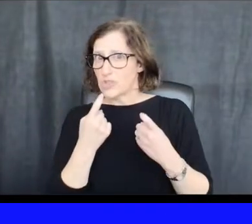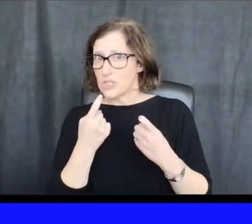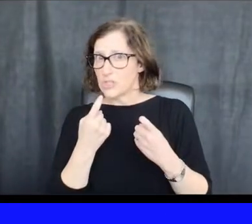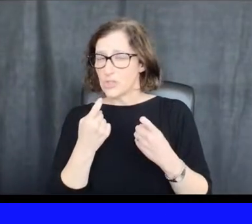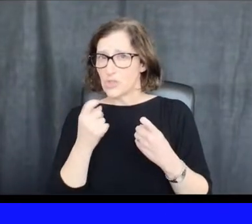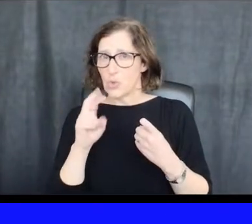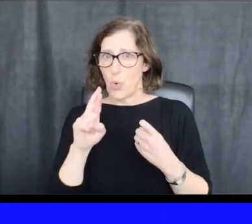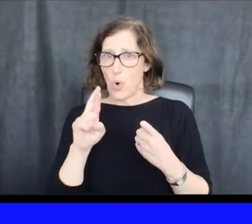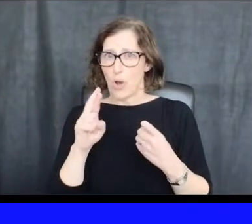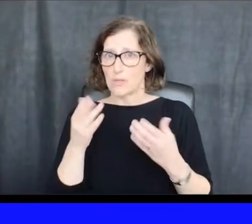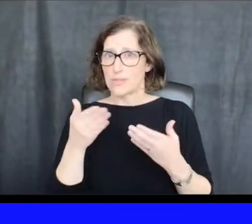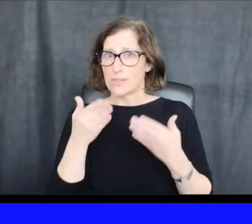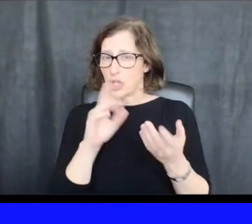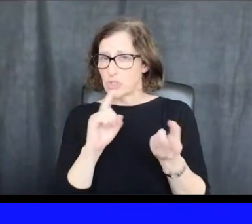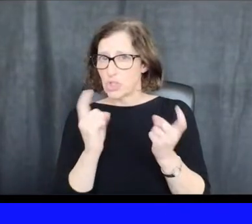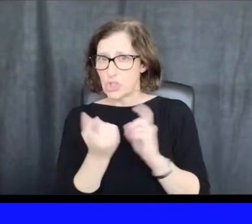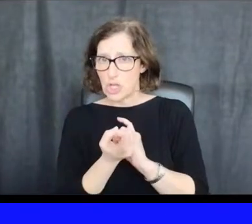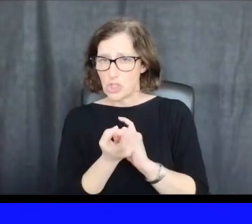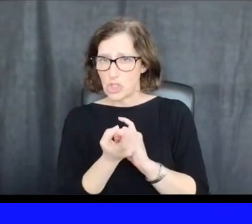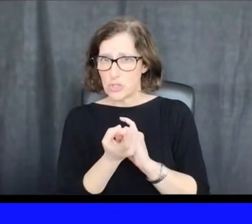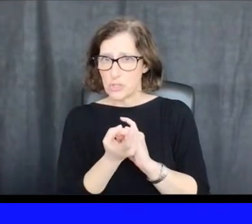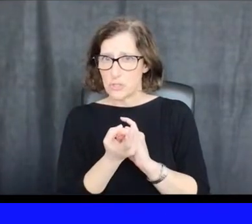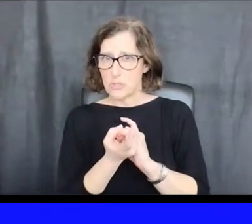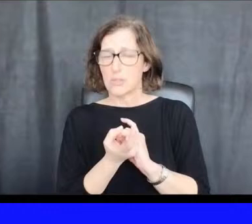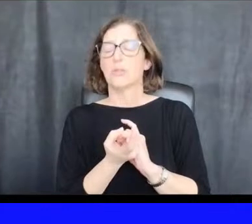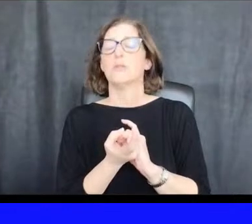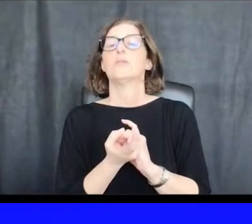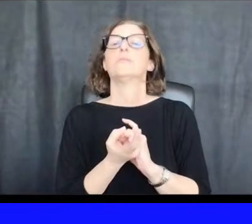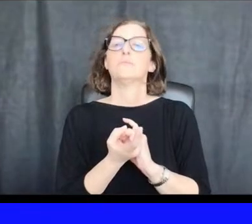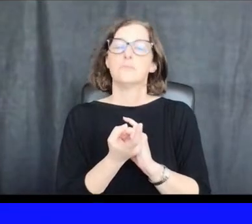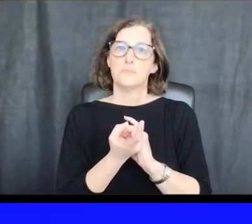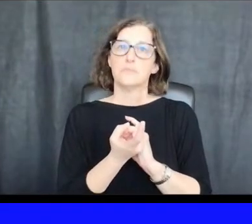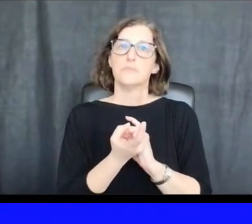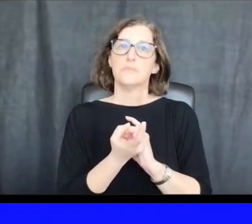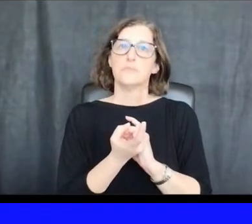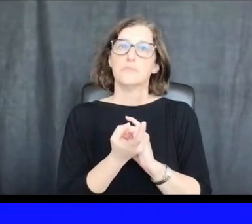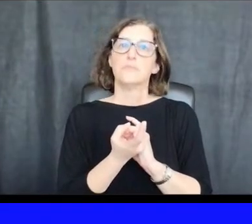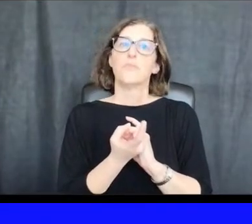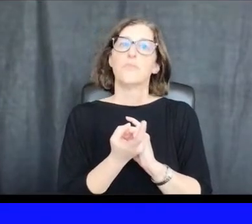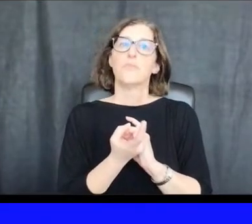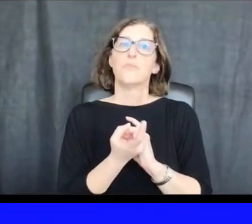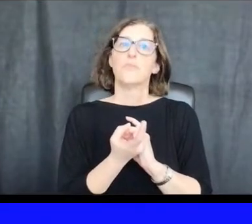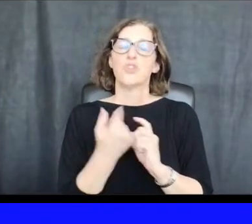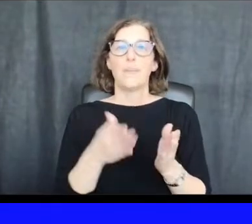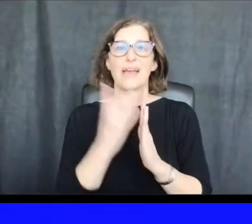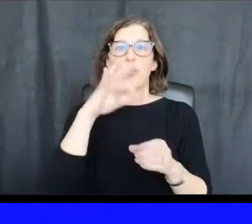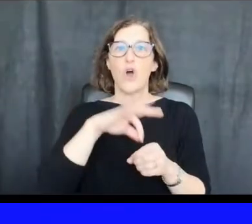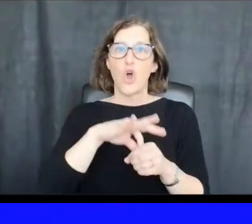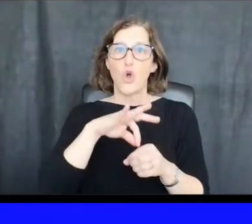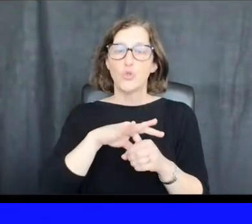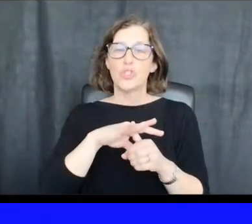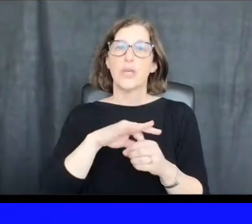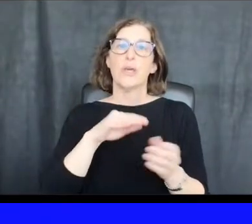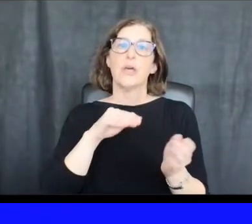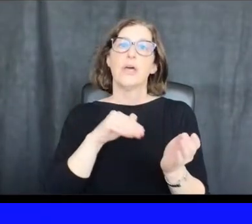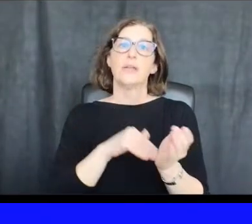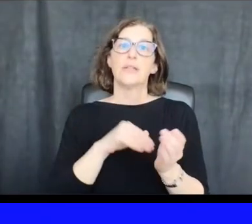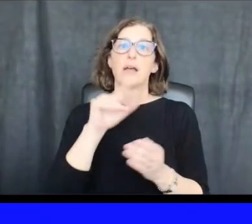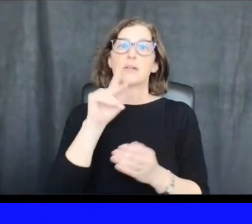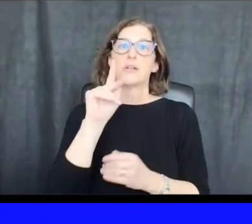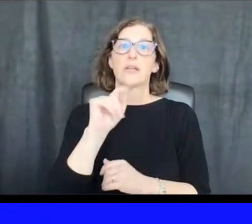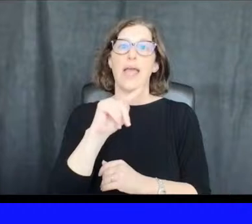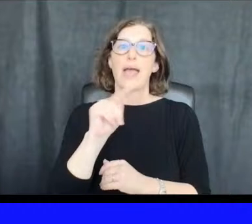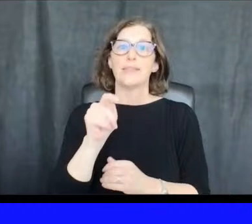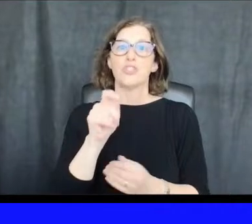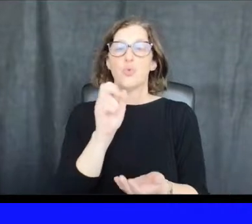Robert, Yes. Sally, Yes. Rita, Yes. Anita, I don't know if Anita,